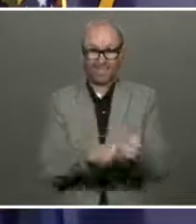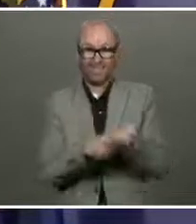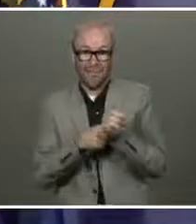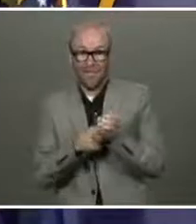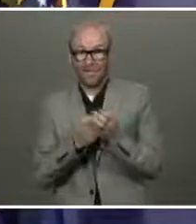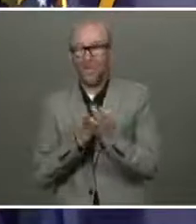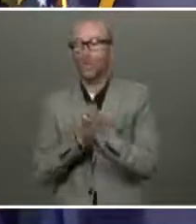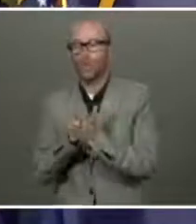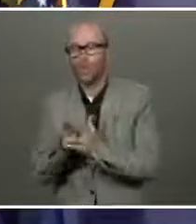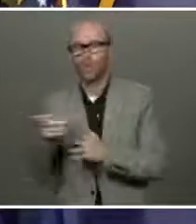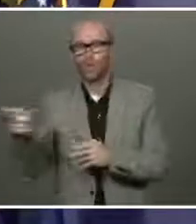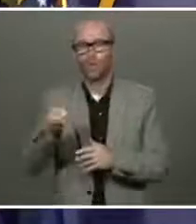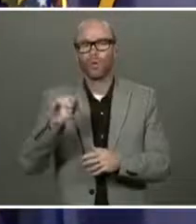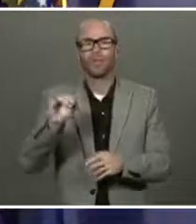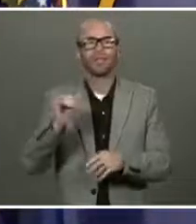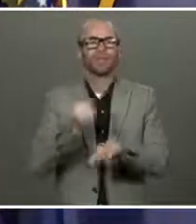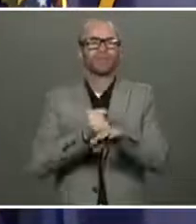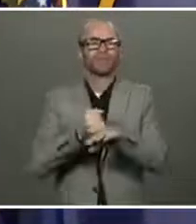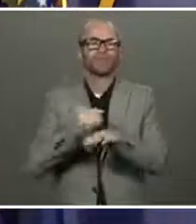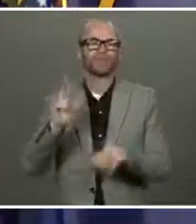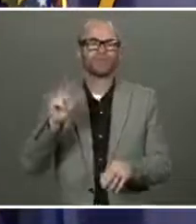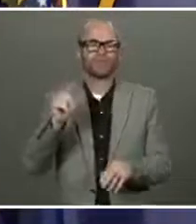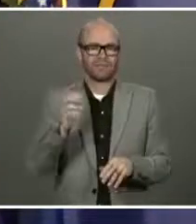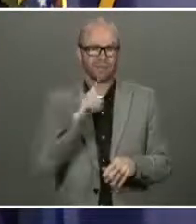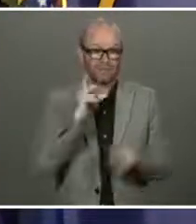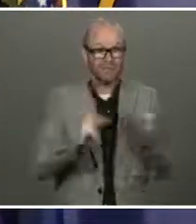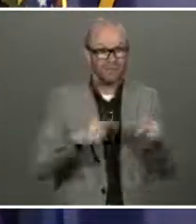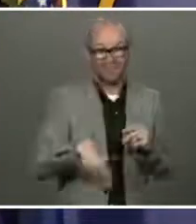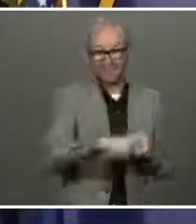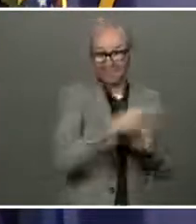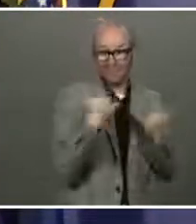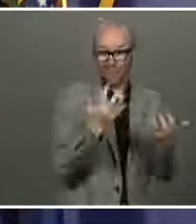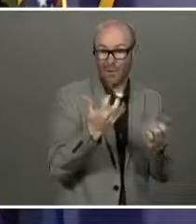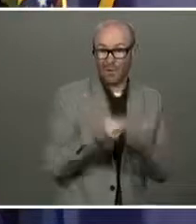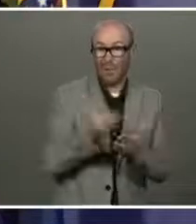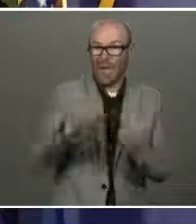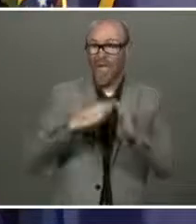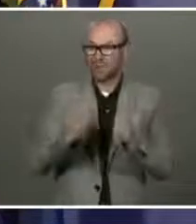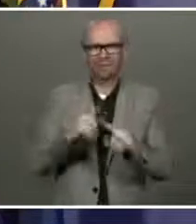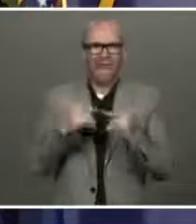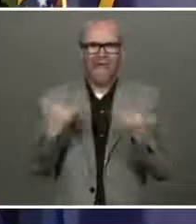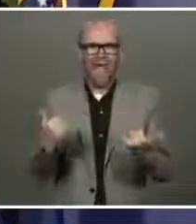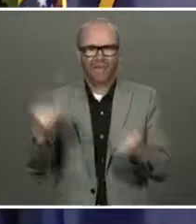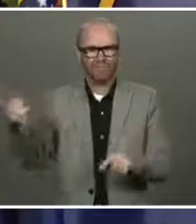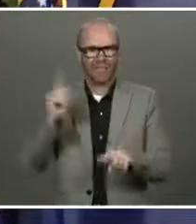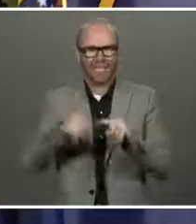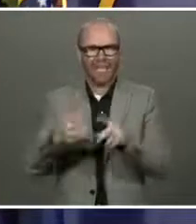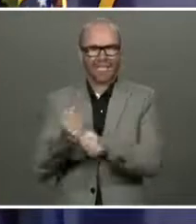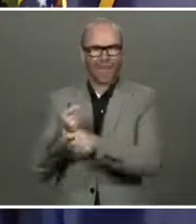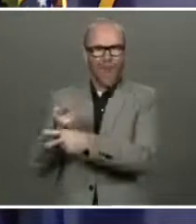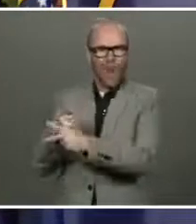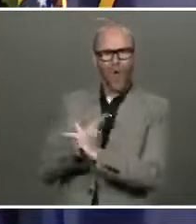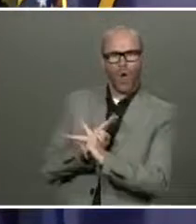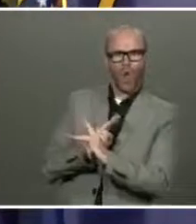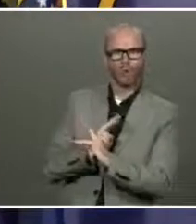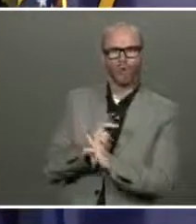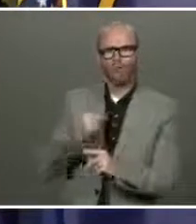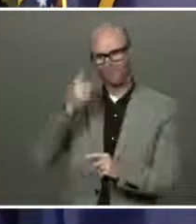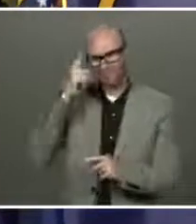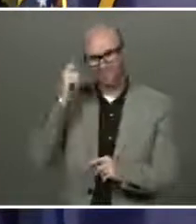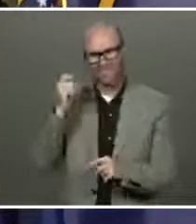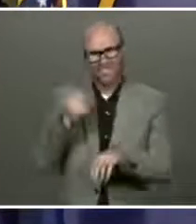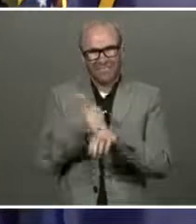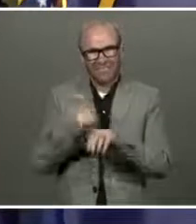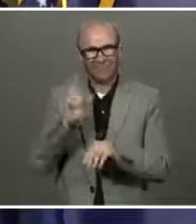because the demand is actually not there. People still want to buy houses. They just can't get loans at a rate that is encouraging them to. And so